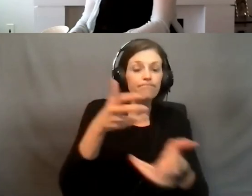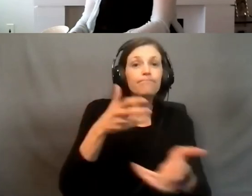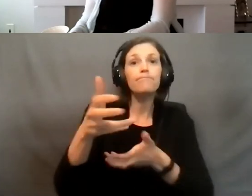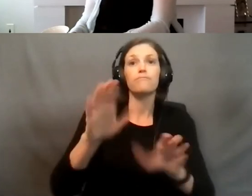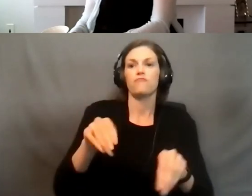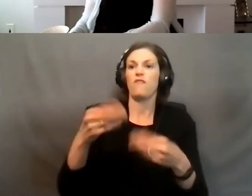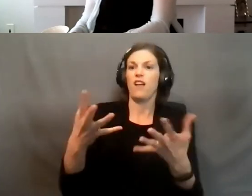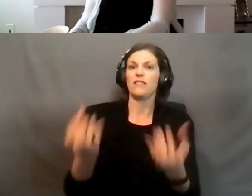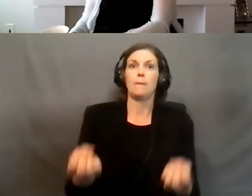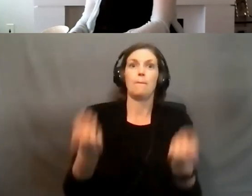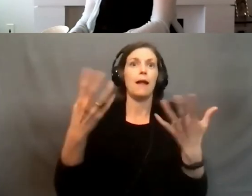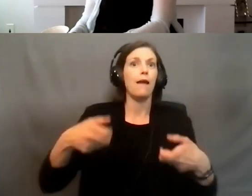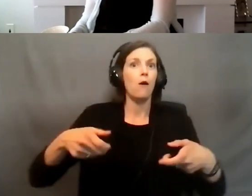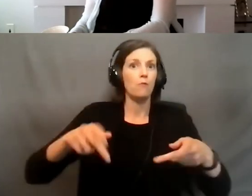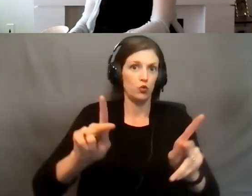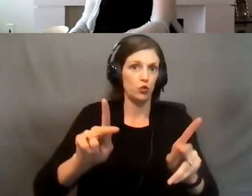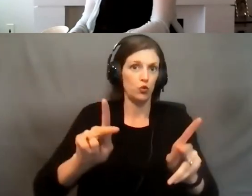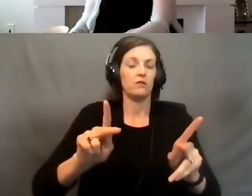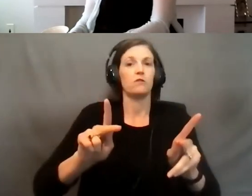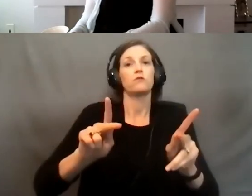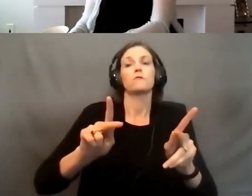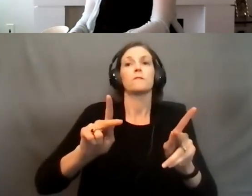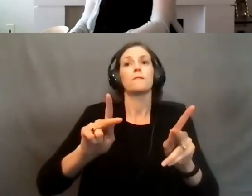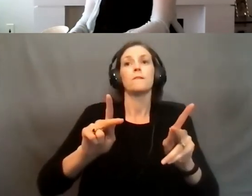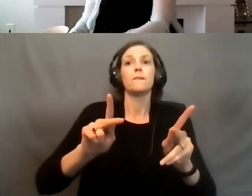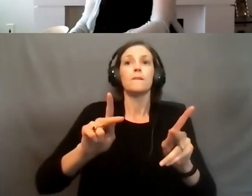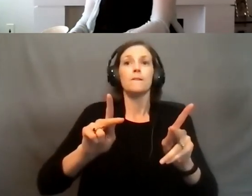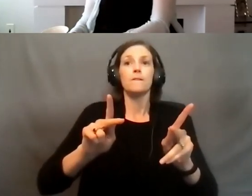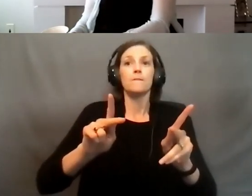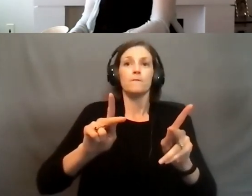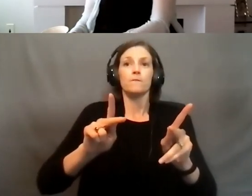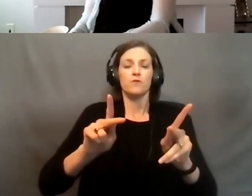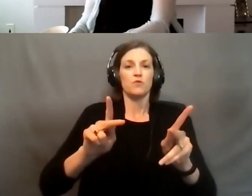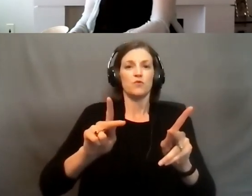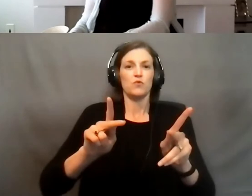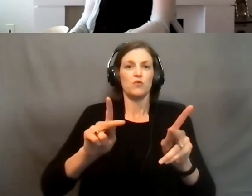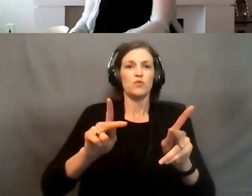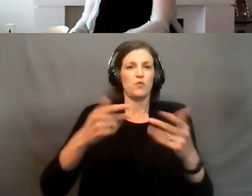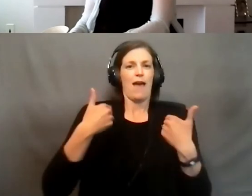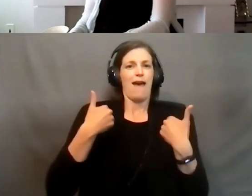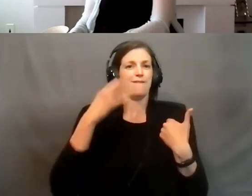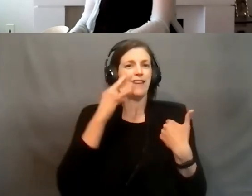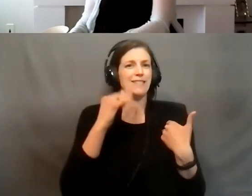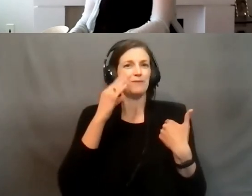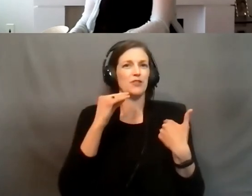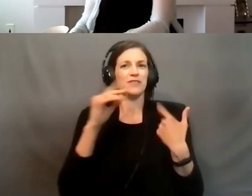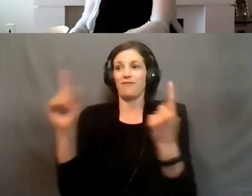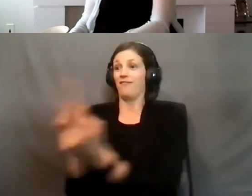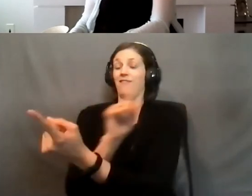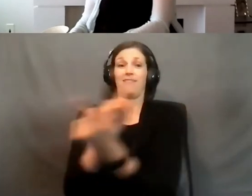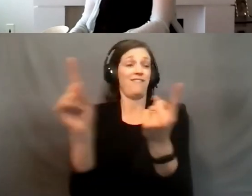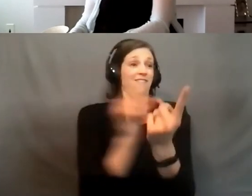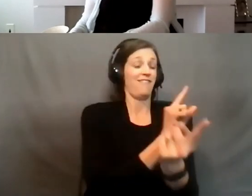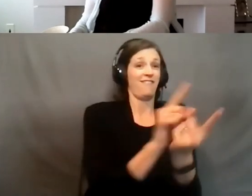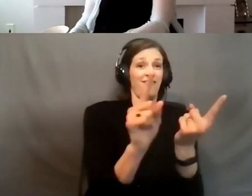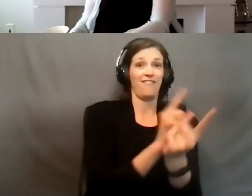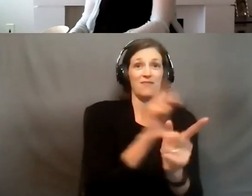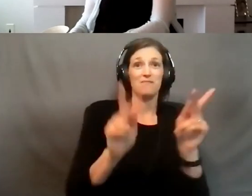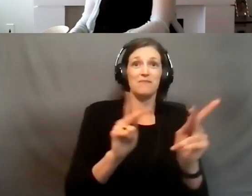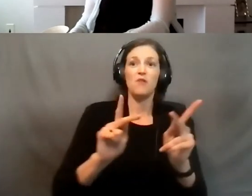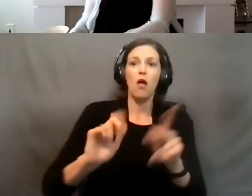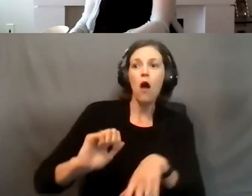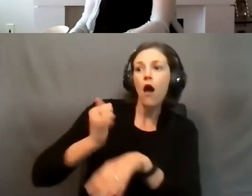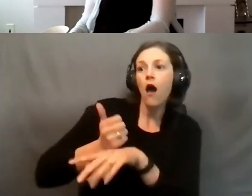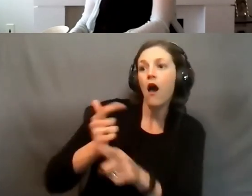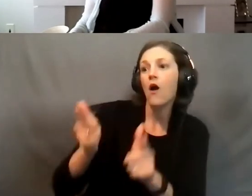opportunities to recreate that experience of running into somebody in the hallway and setting up a quick time to chat